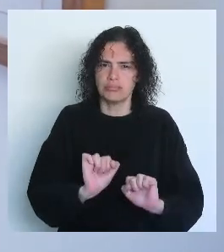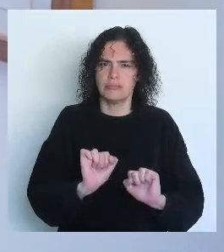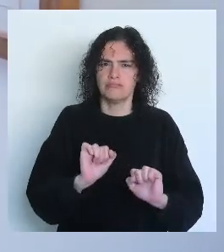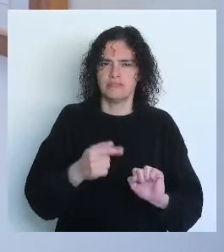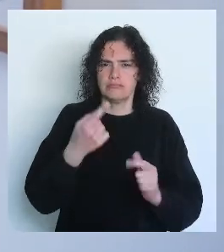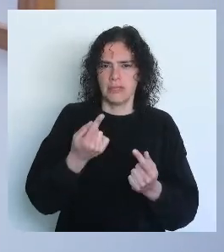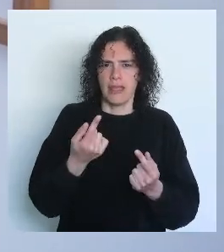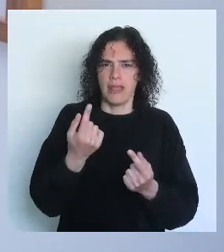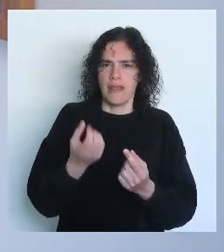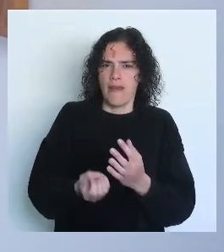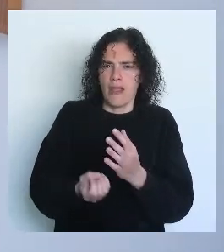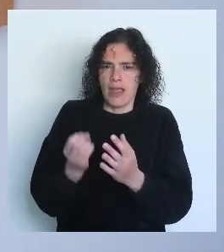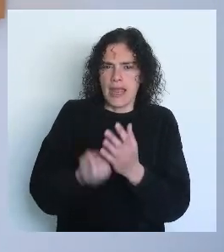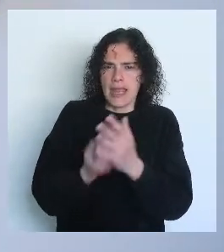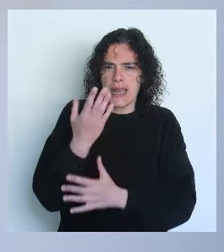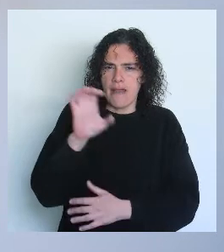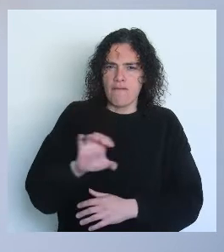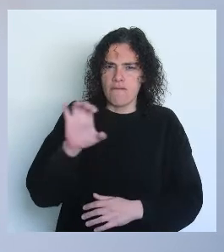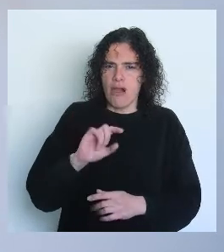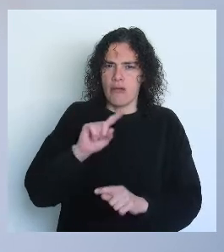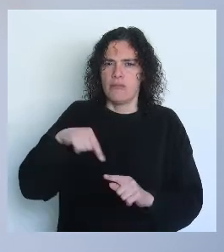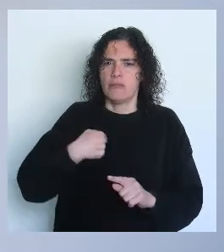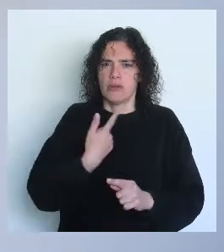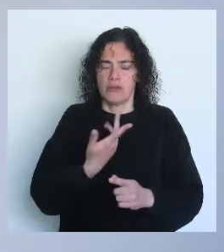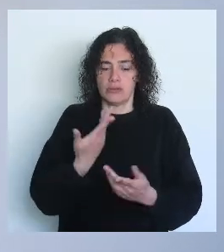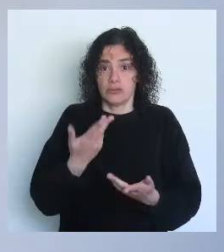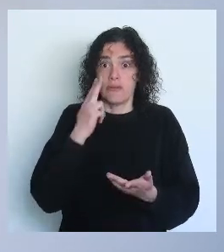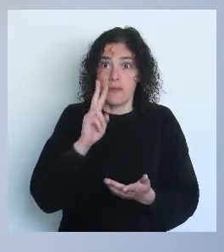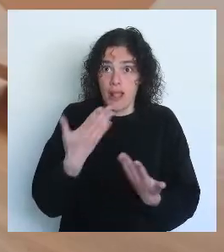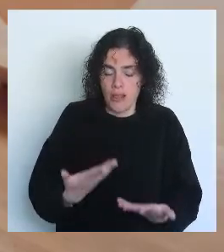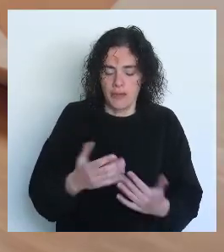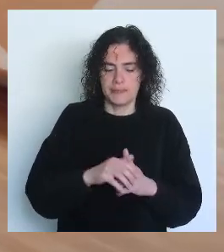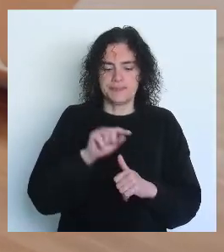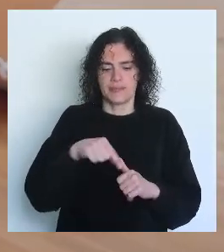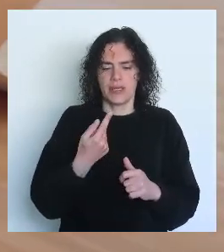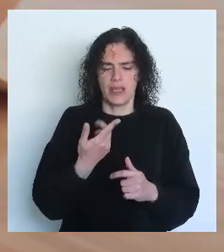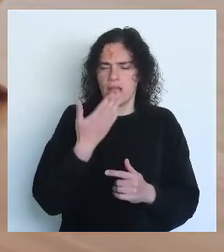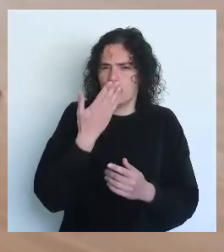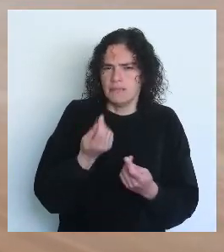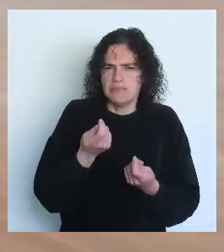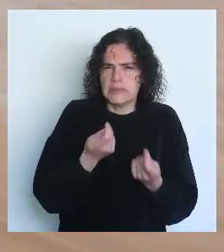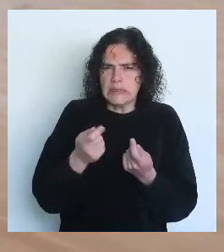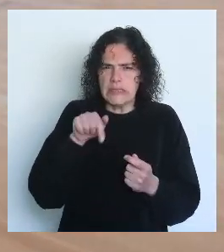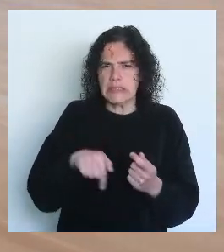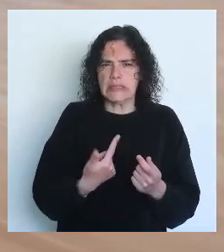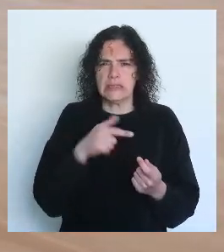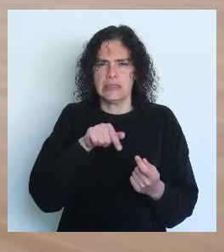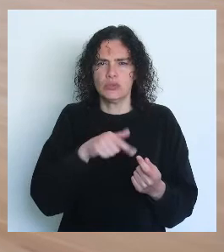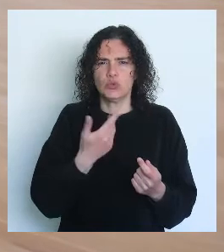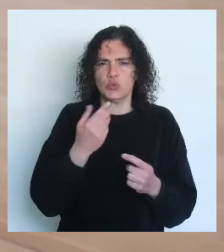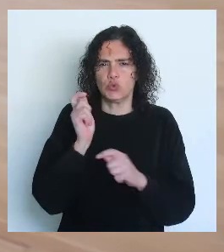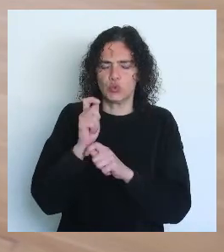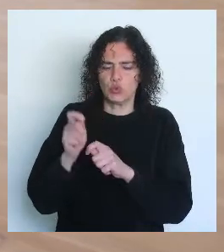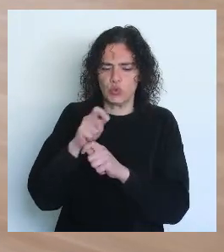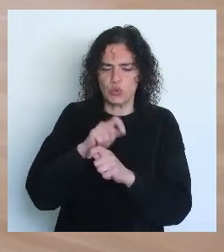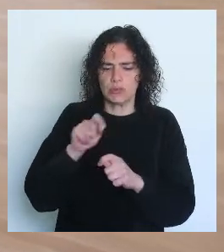itself is designing the form that we are witnessing. It's almost the same here with this